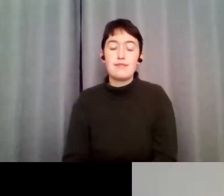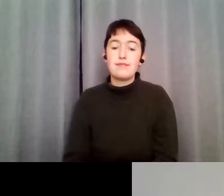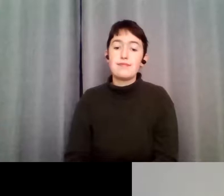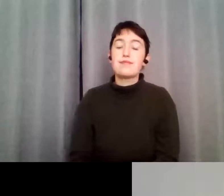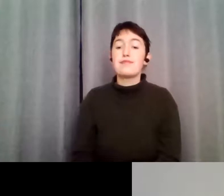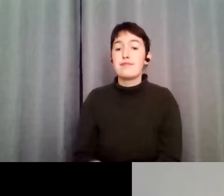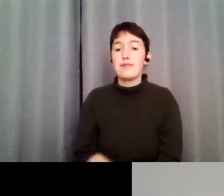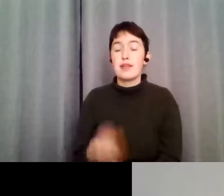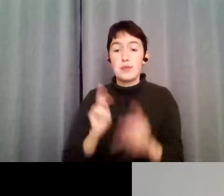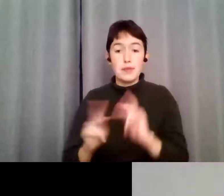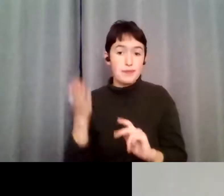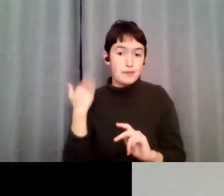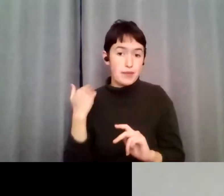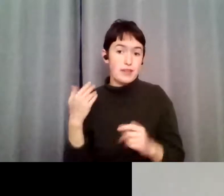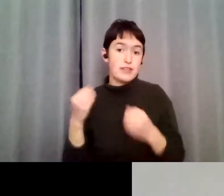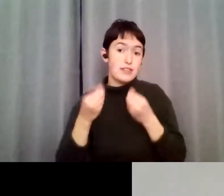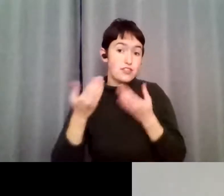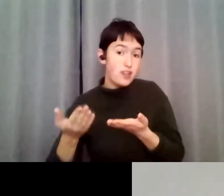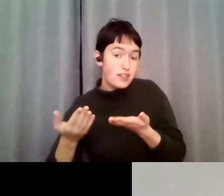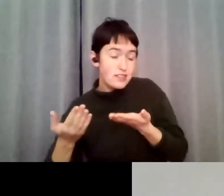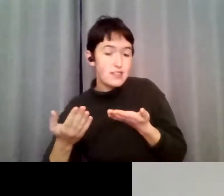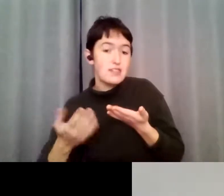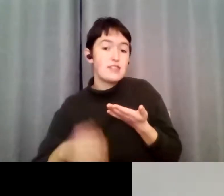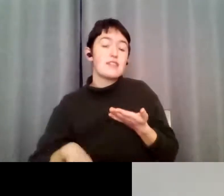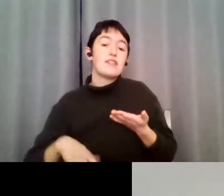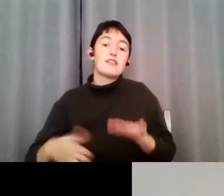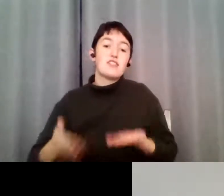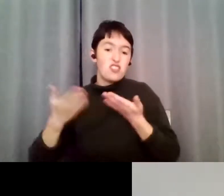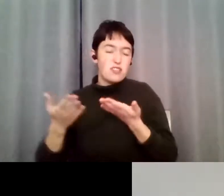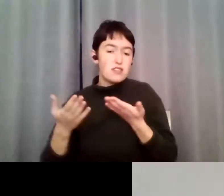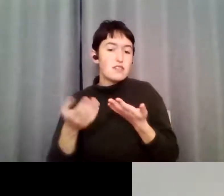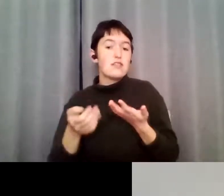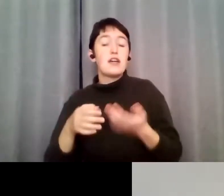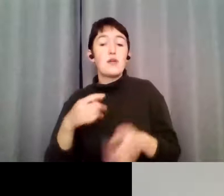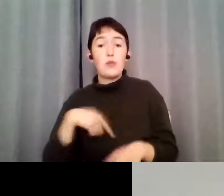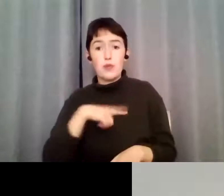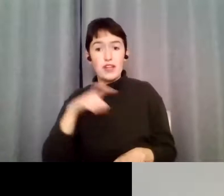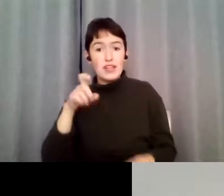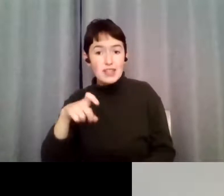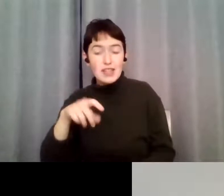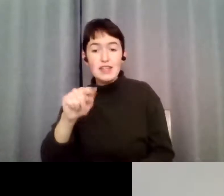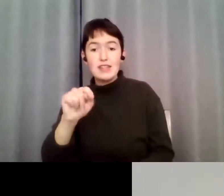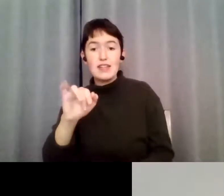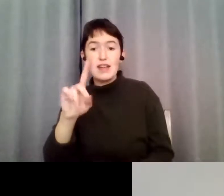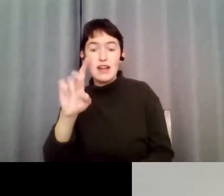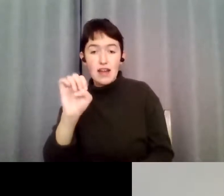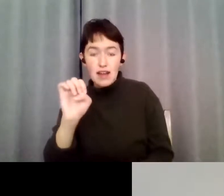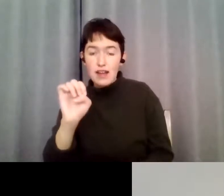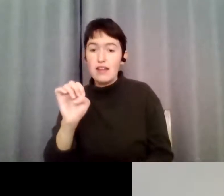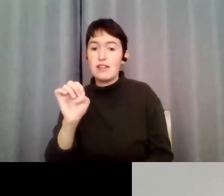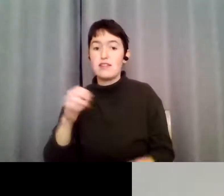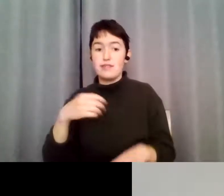is that maybe you needed tides on the ocean to lead to the formation of life on Earth.